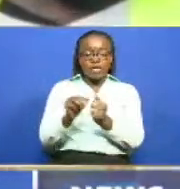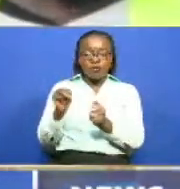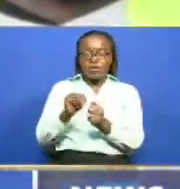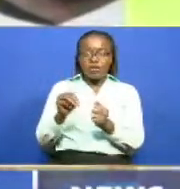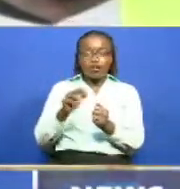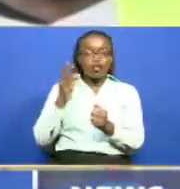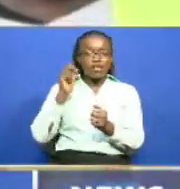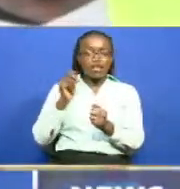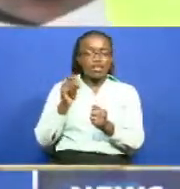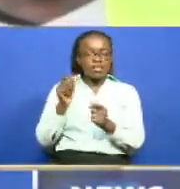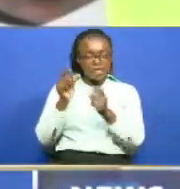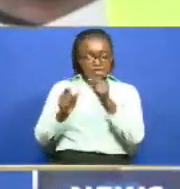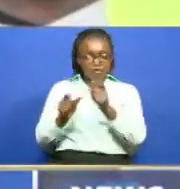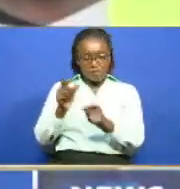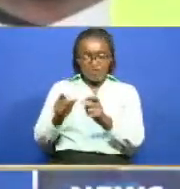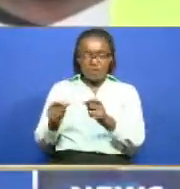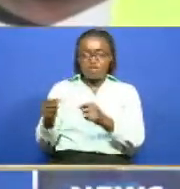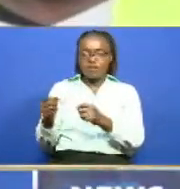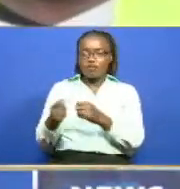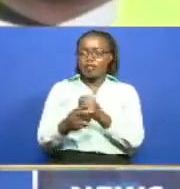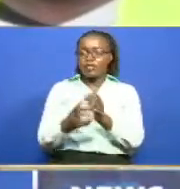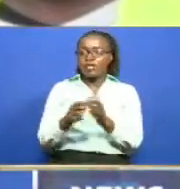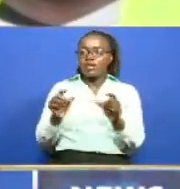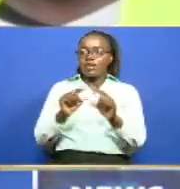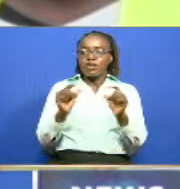have given each group